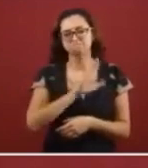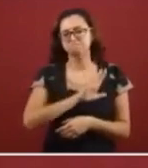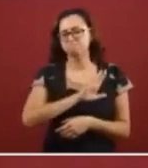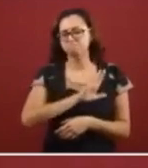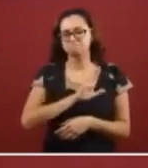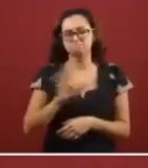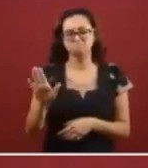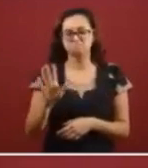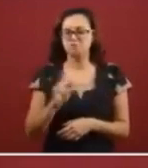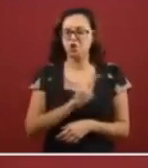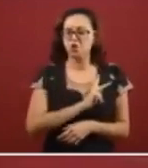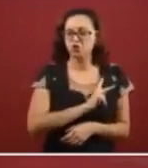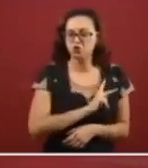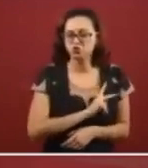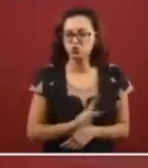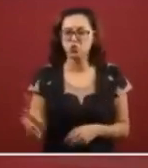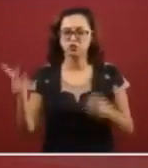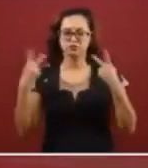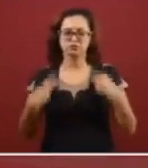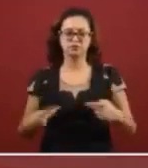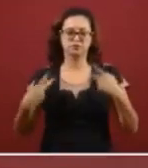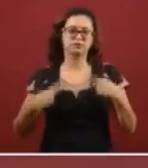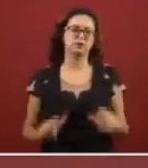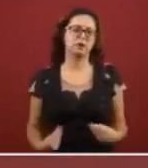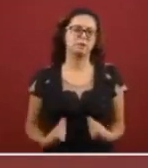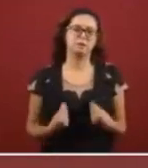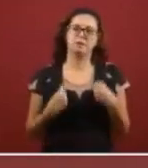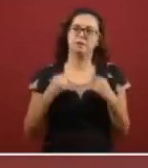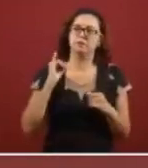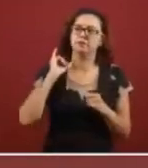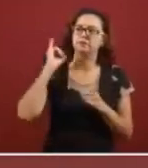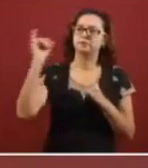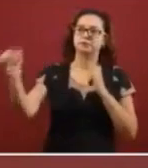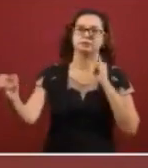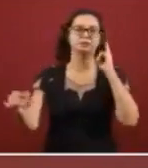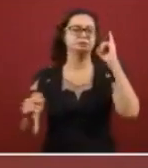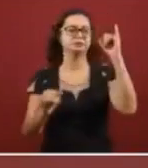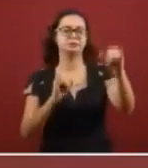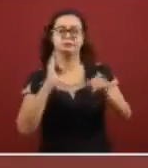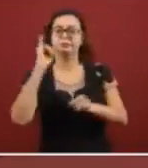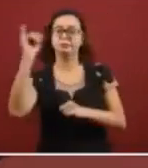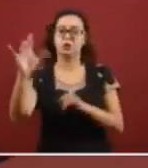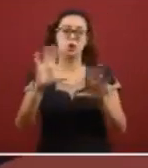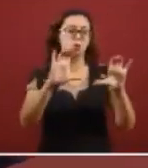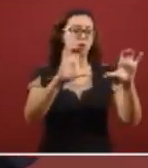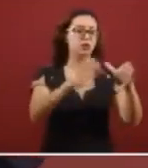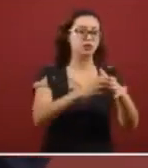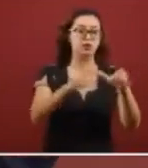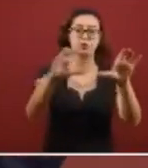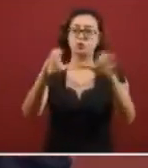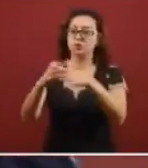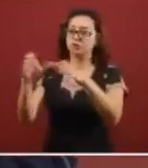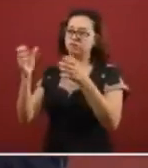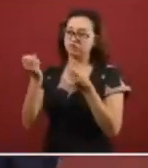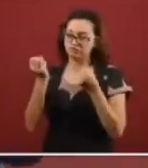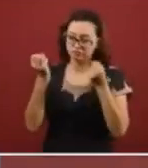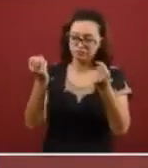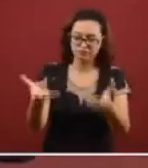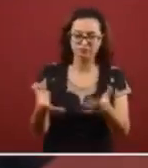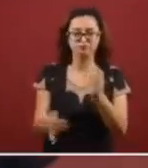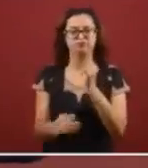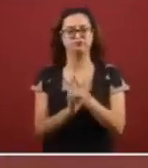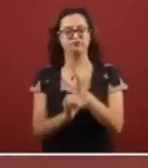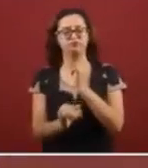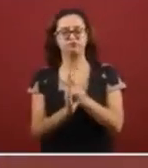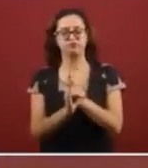los que viven en las comunidades to all those that live in the most outskirts of the country.